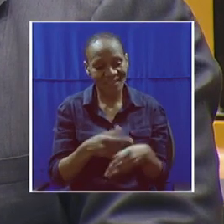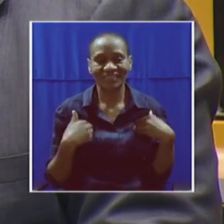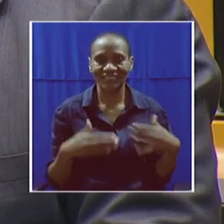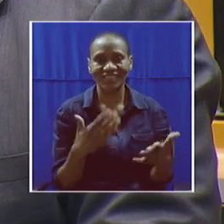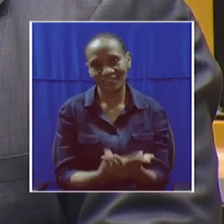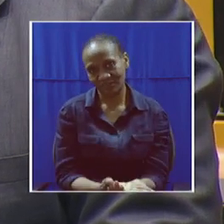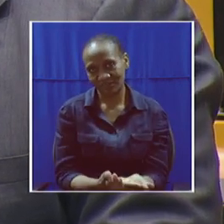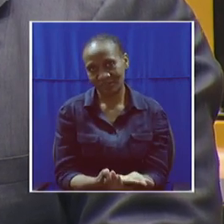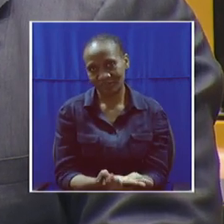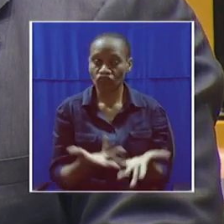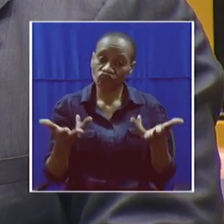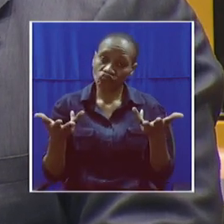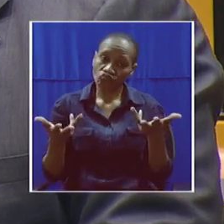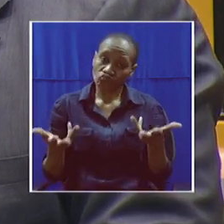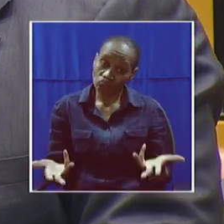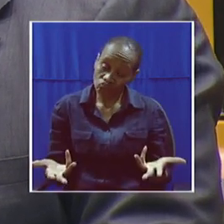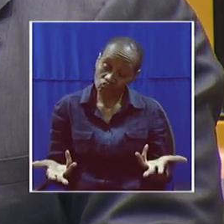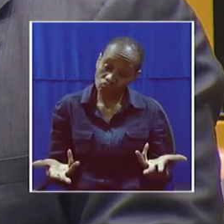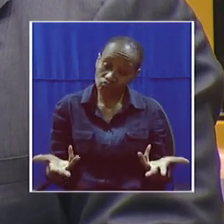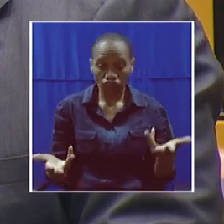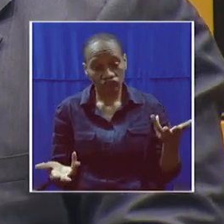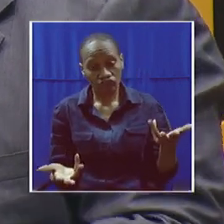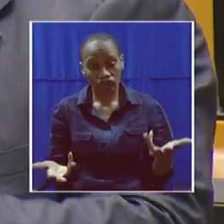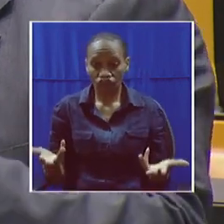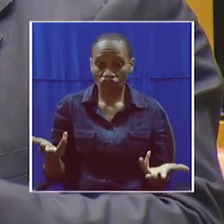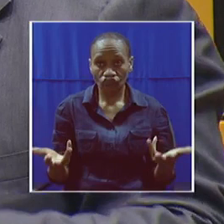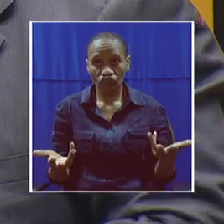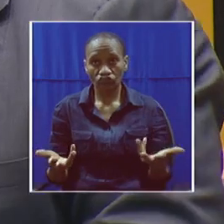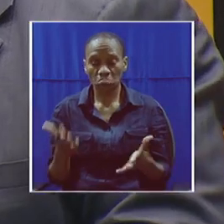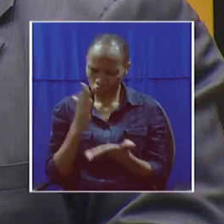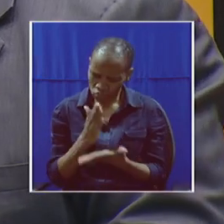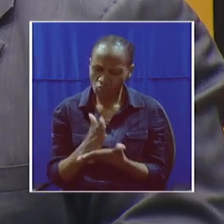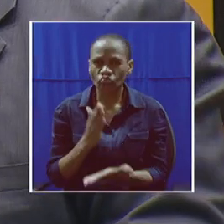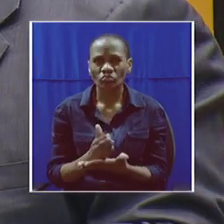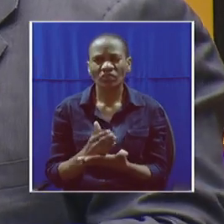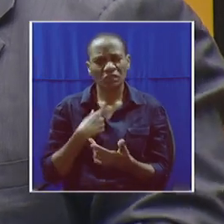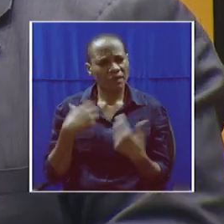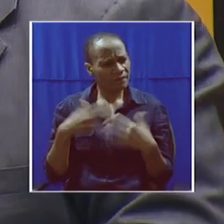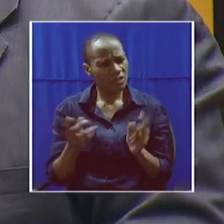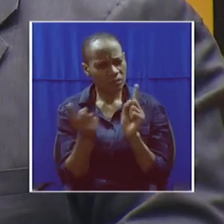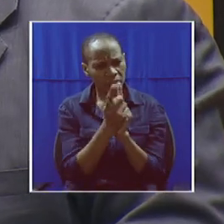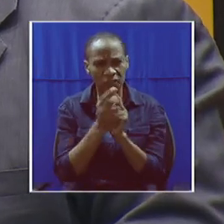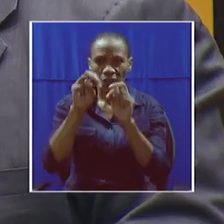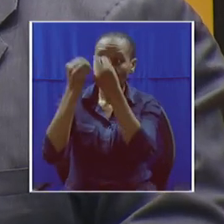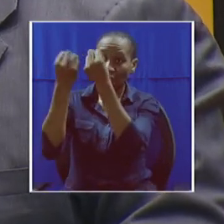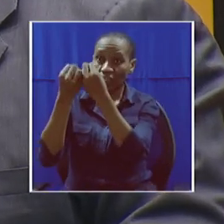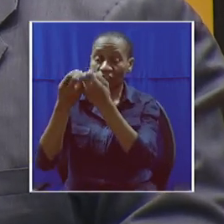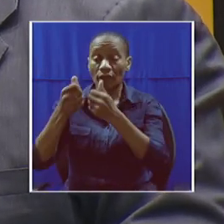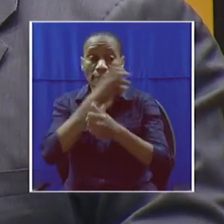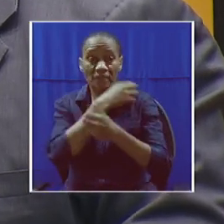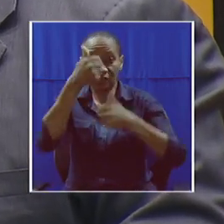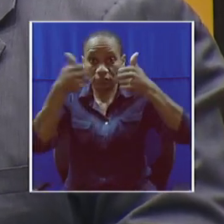work and um most certainly have had conversations with the national executive committee